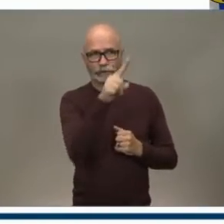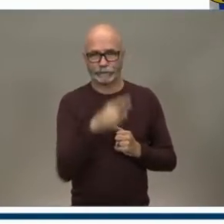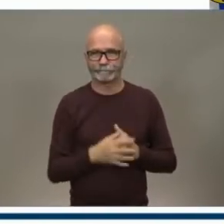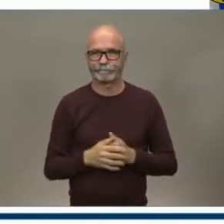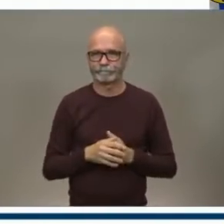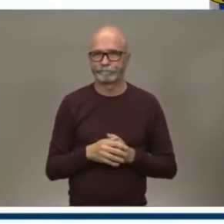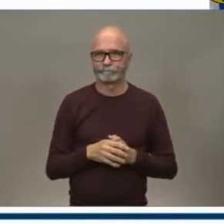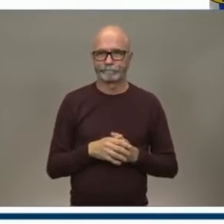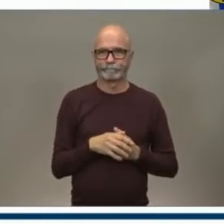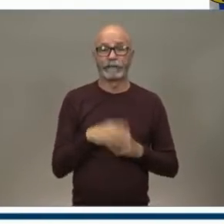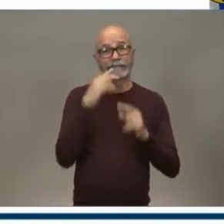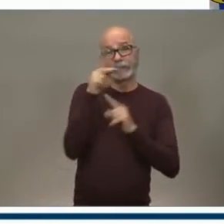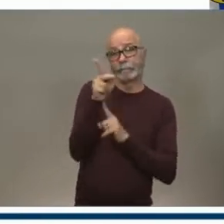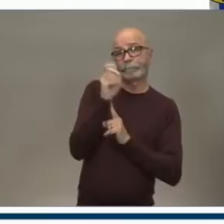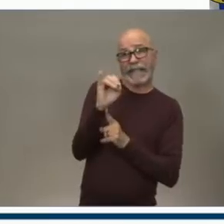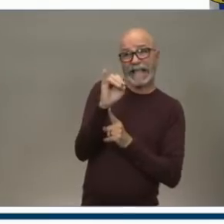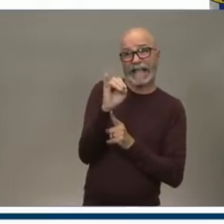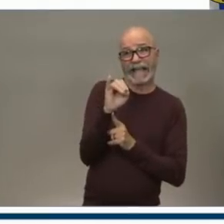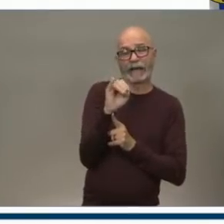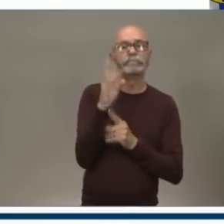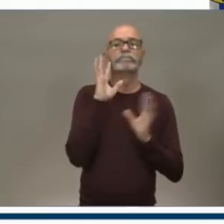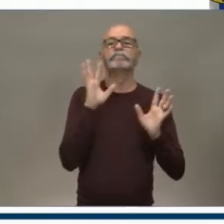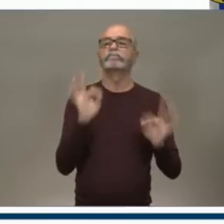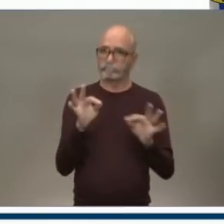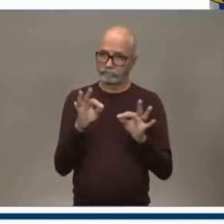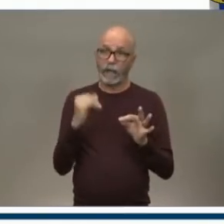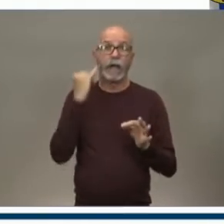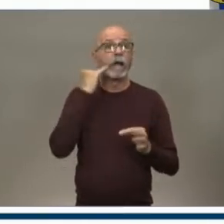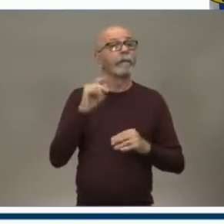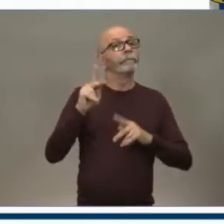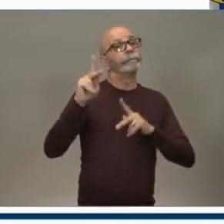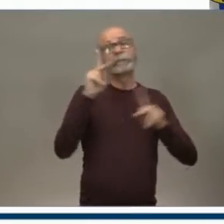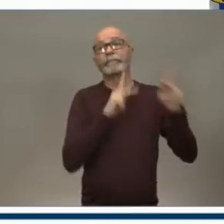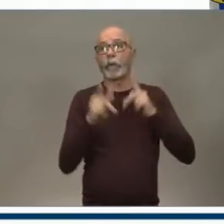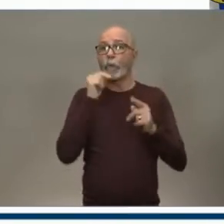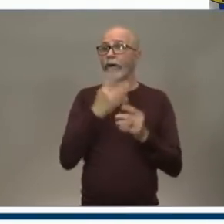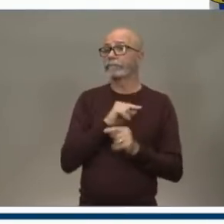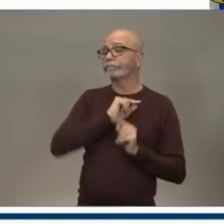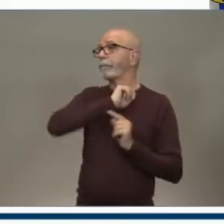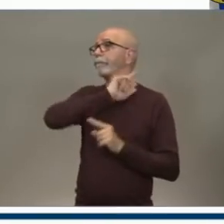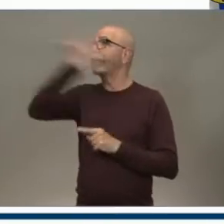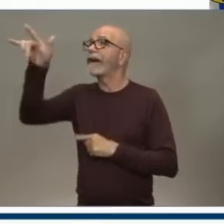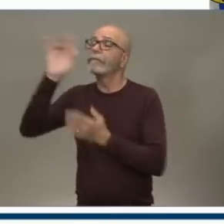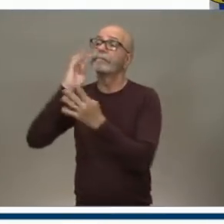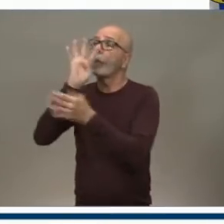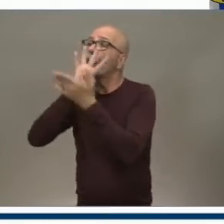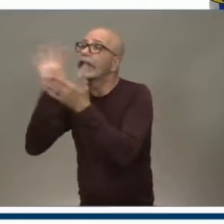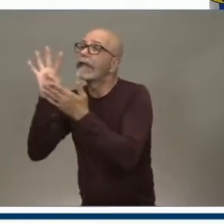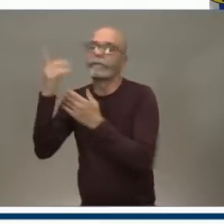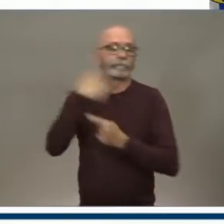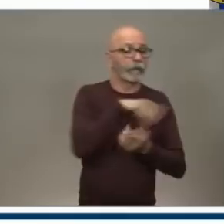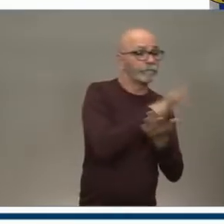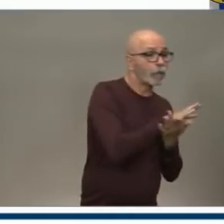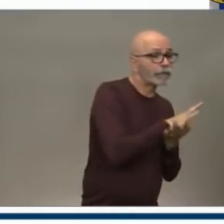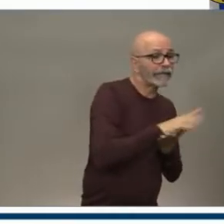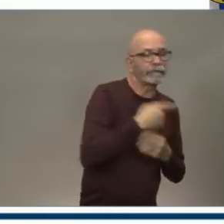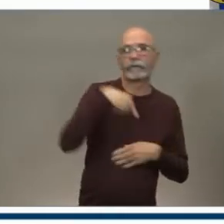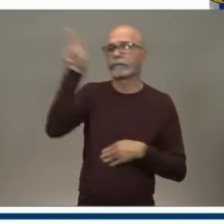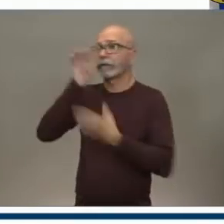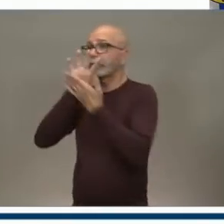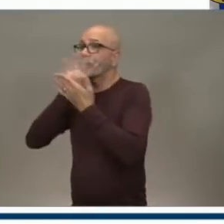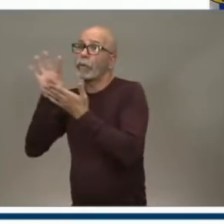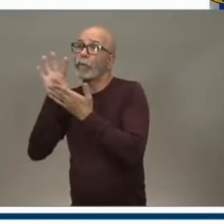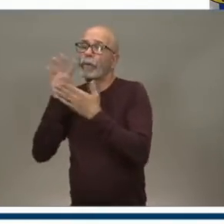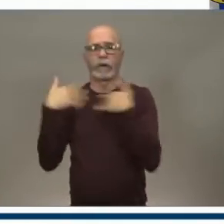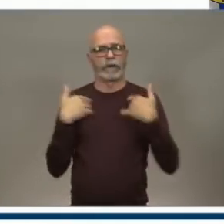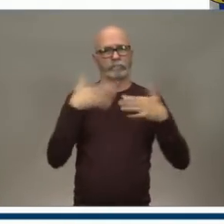rotational workers, and this is on a day when she reported no new cases of COVID-19. There were also other steps taken, and she likened